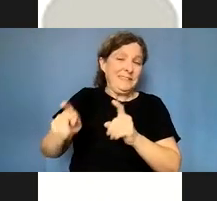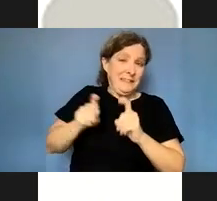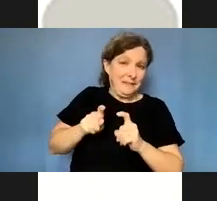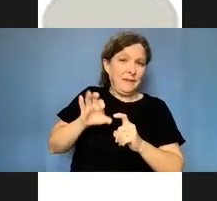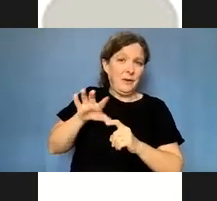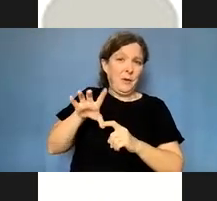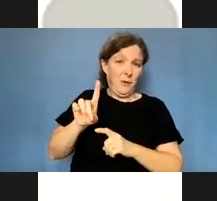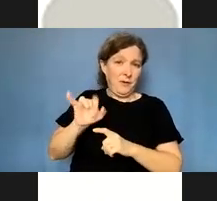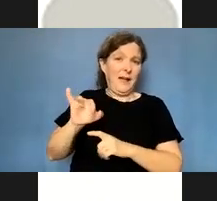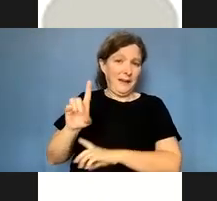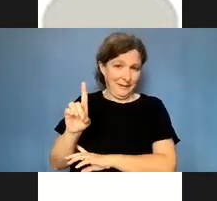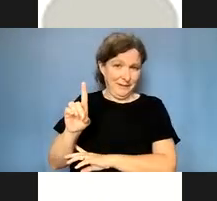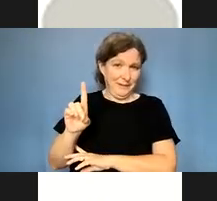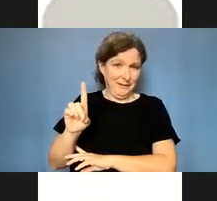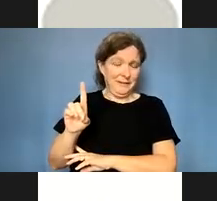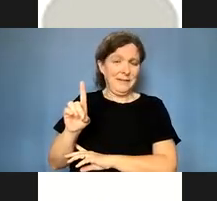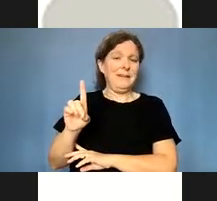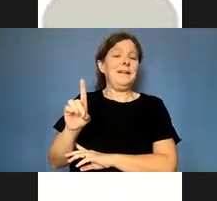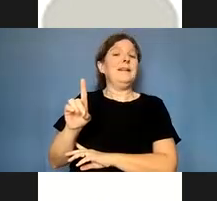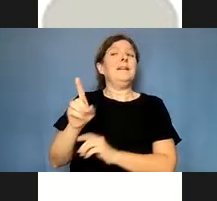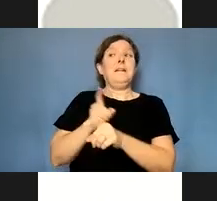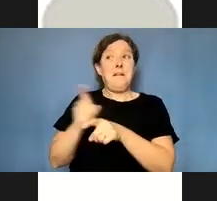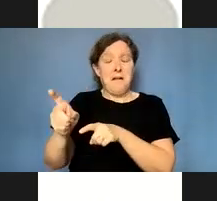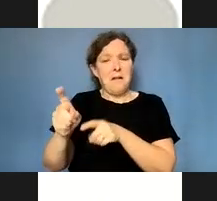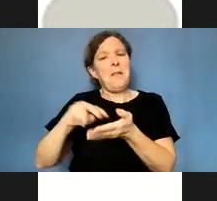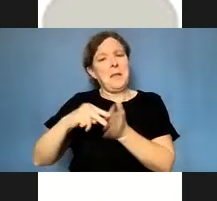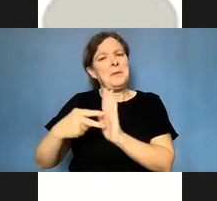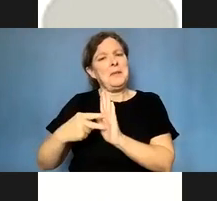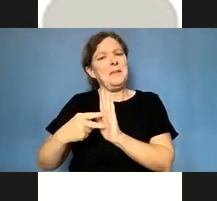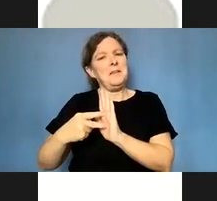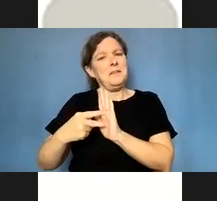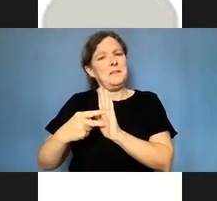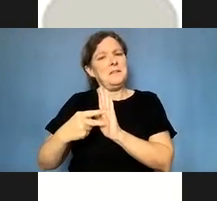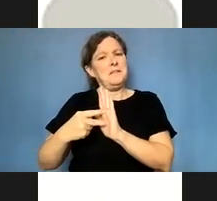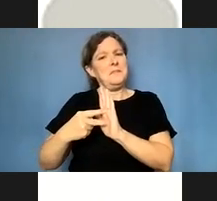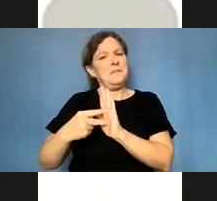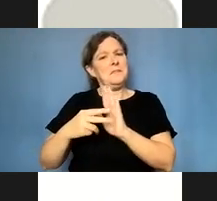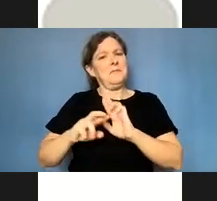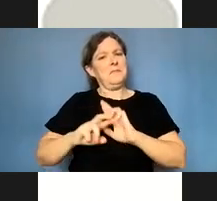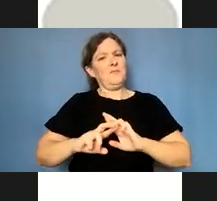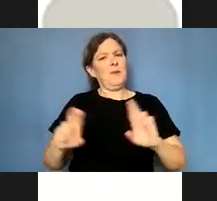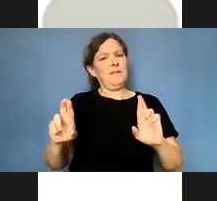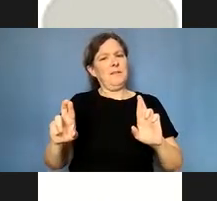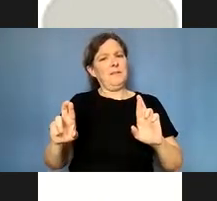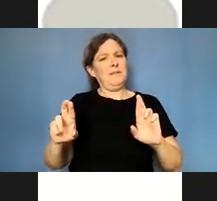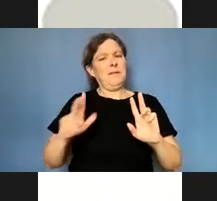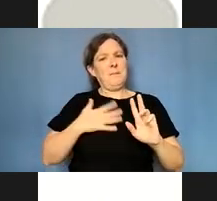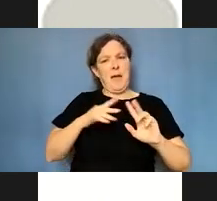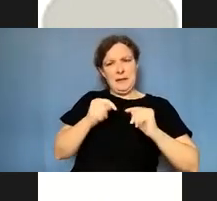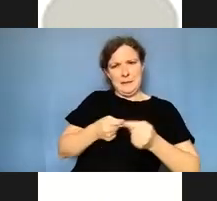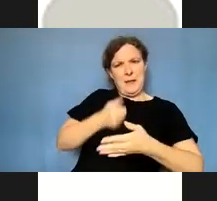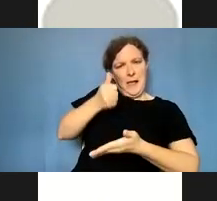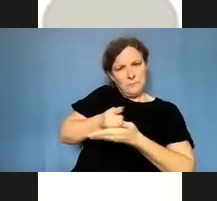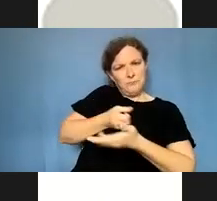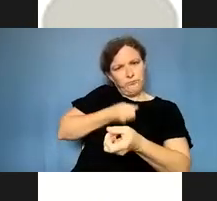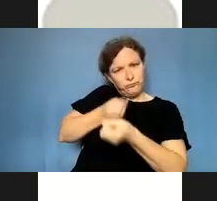7600. That will basically put you in a queue that my team works through, and